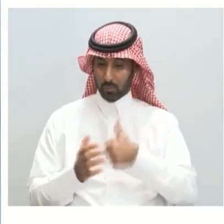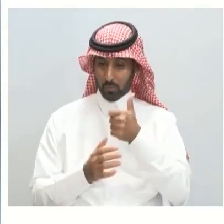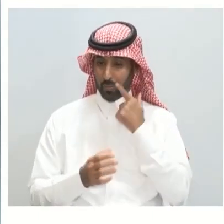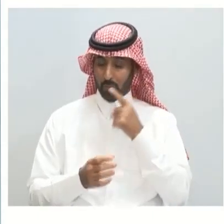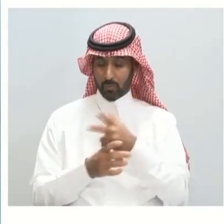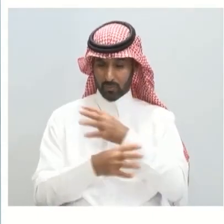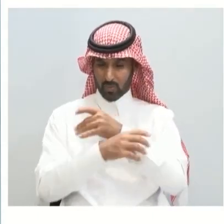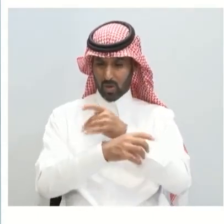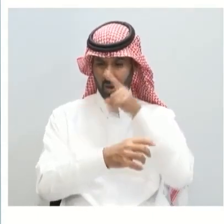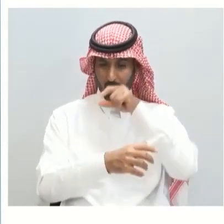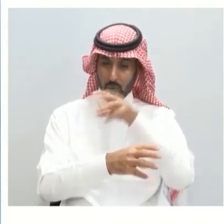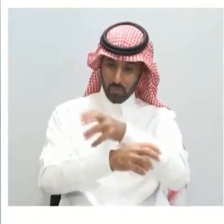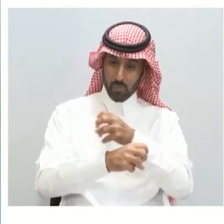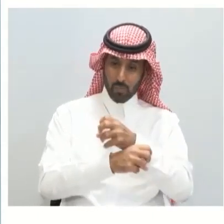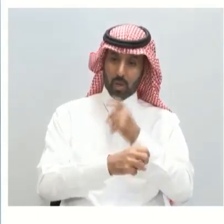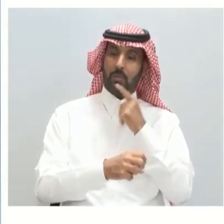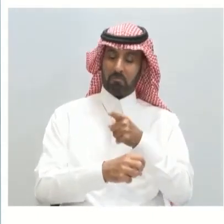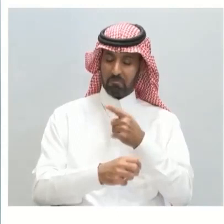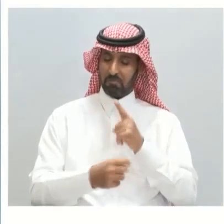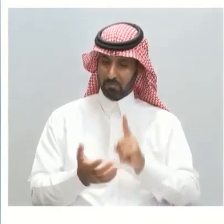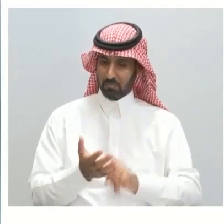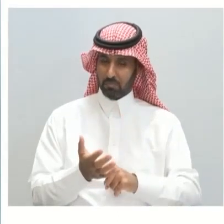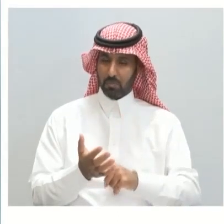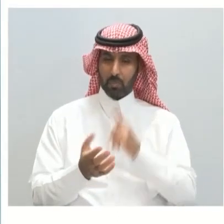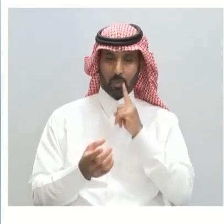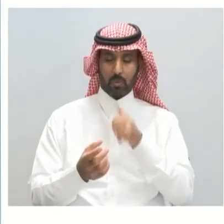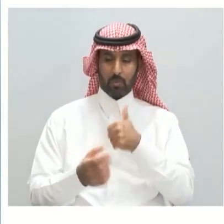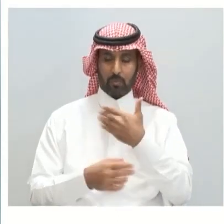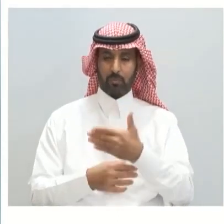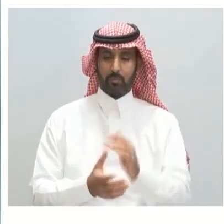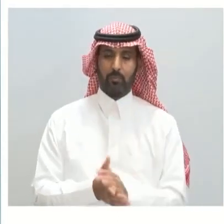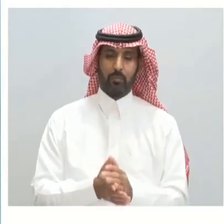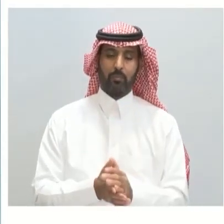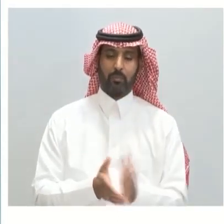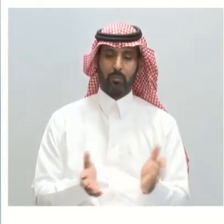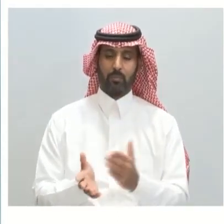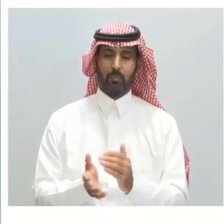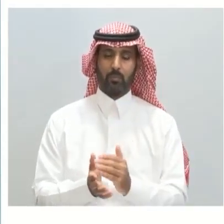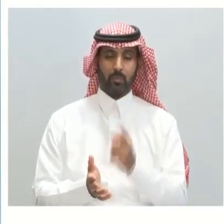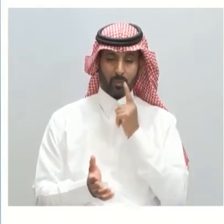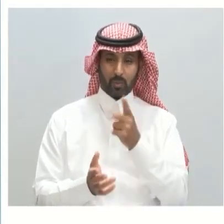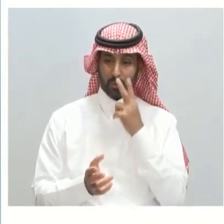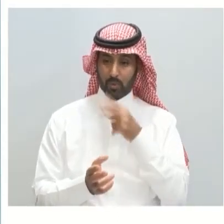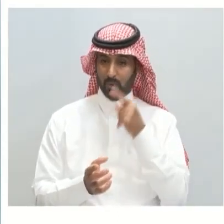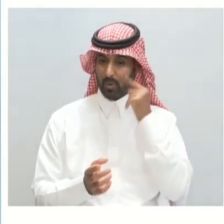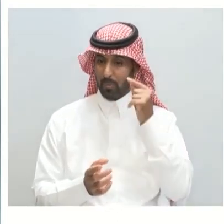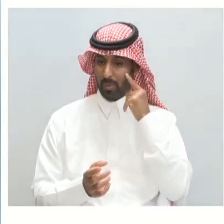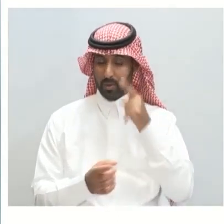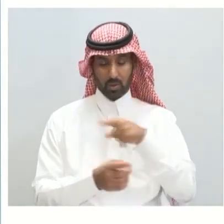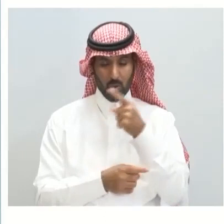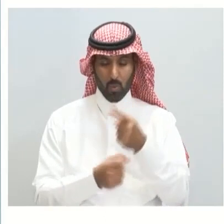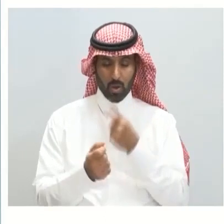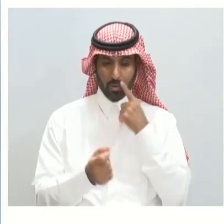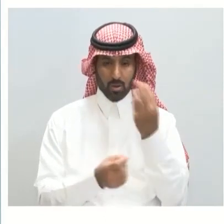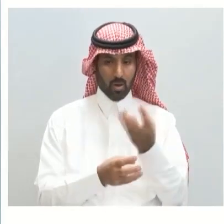hunt? Mr. Ali, have we? Indeed, we have been more fortunate than we could have ever expected. This has been the best trip ever.